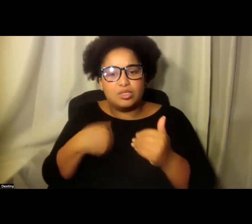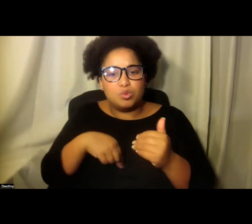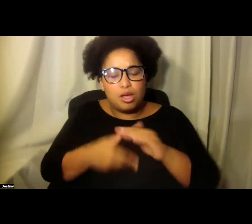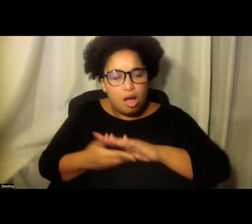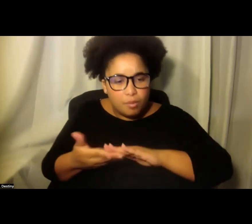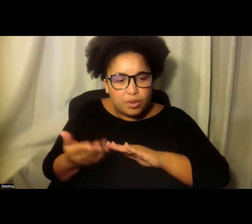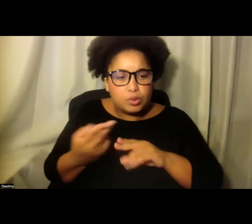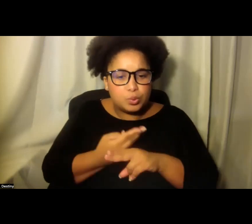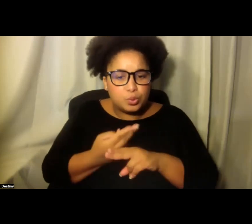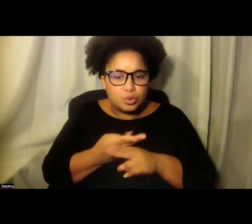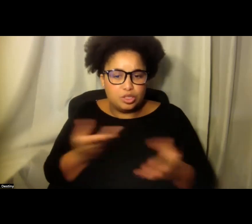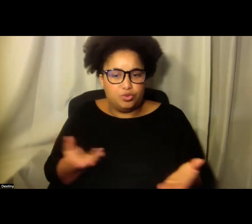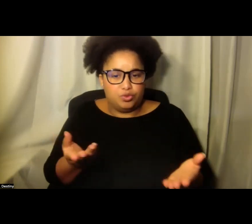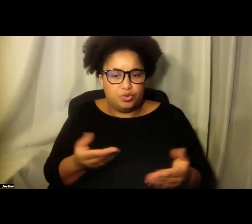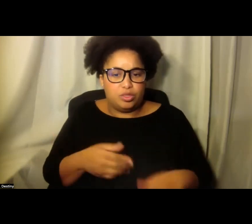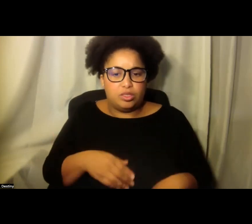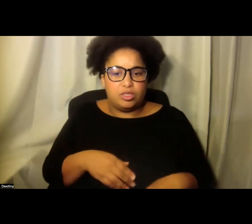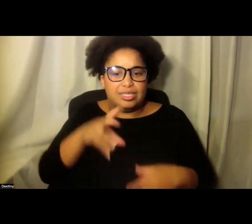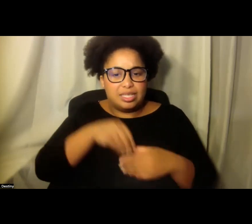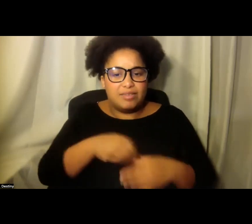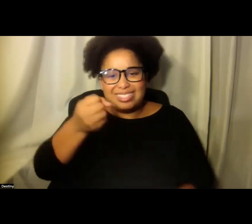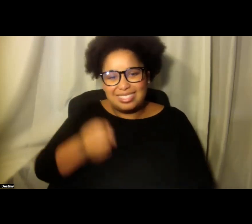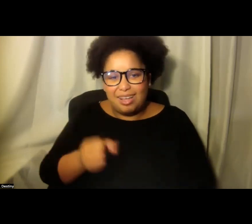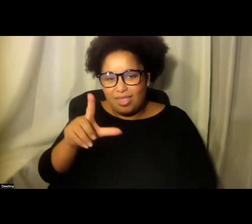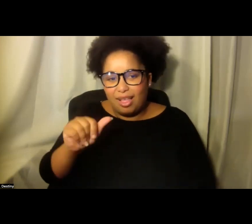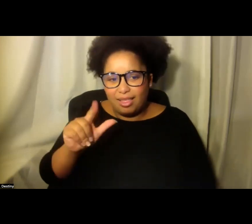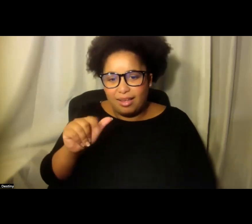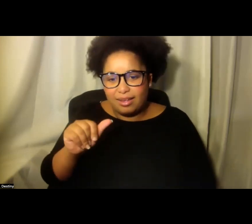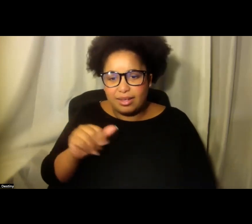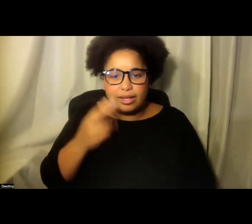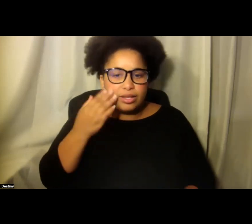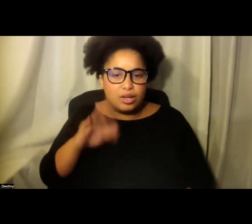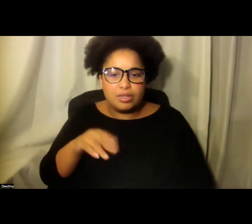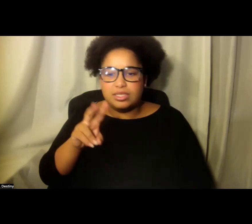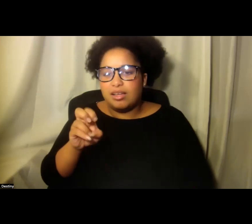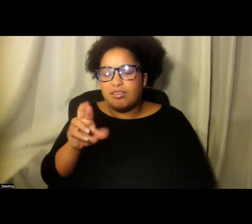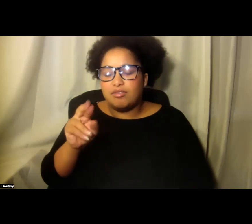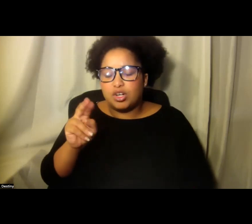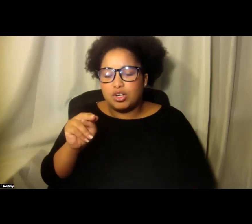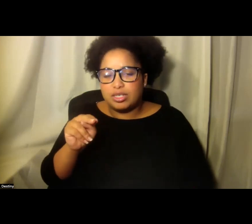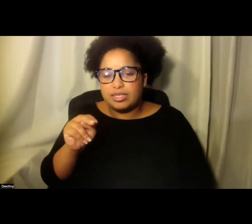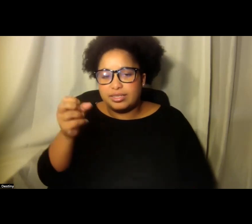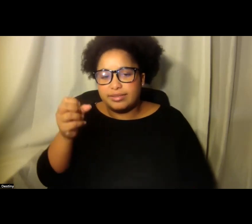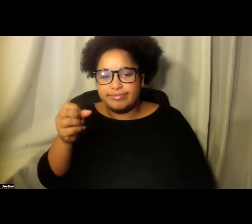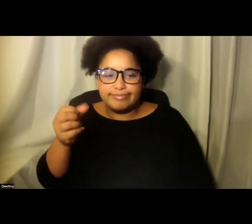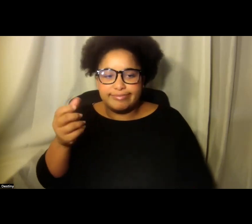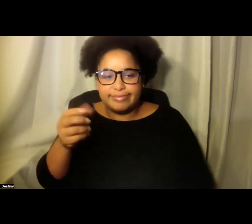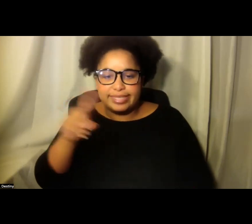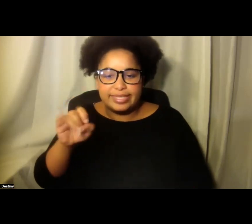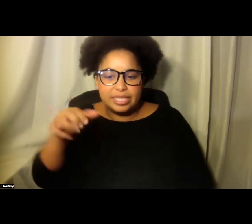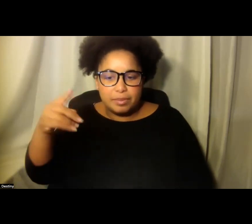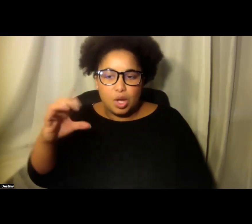operate here, it's actually in South Los Angeles, even though it's a Vernon zip code. It's in the city of Los